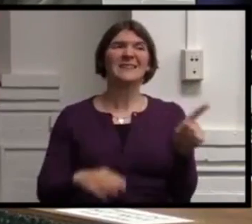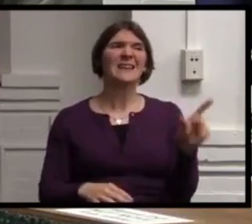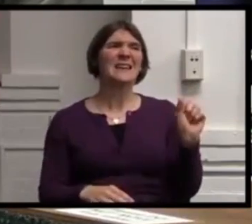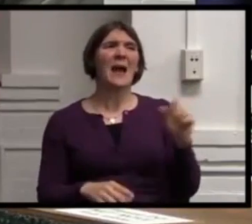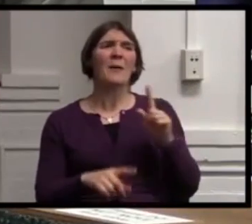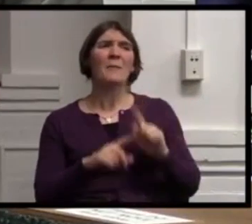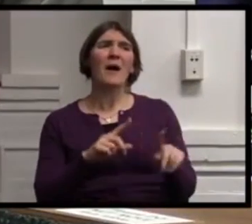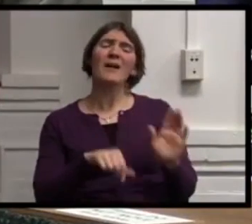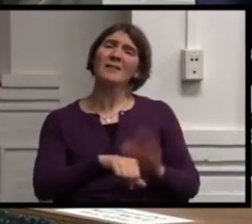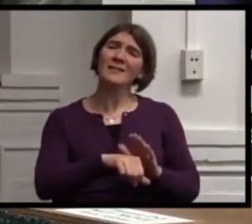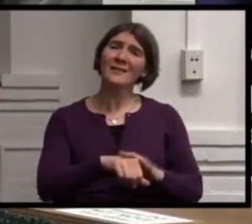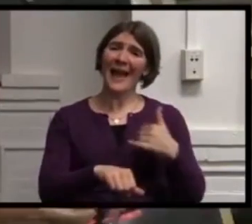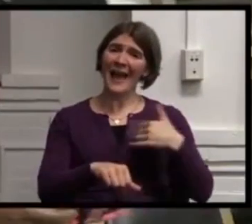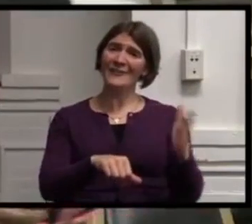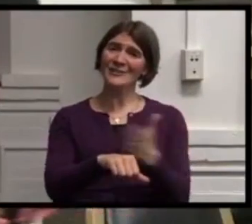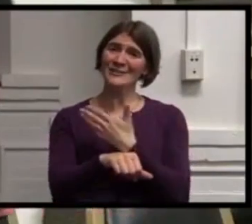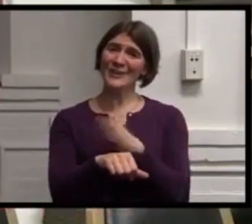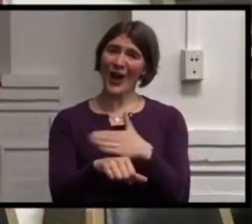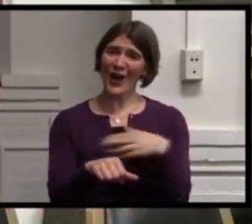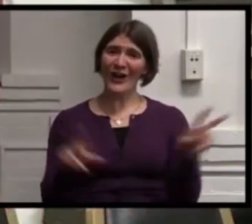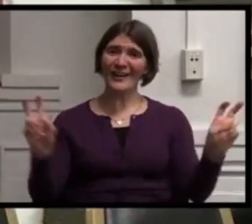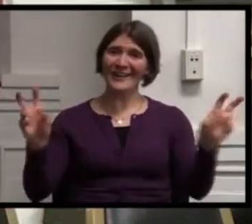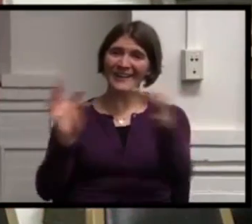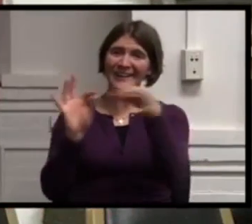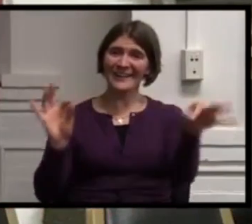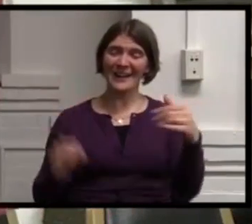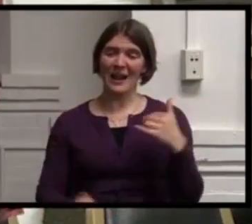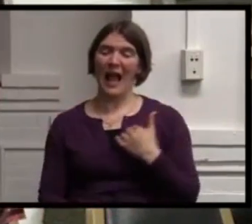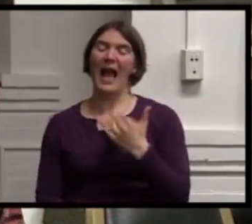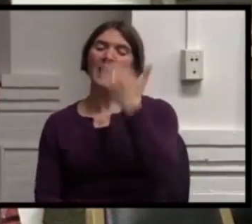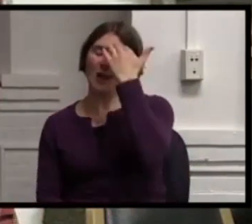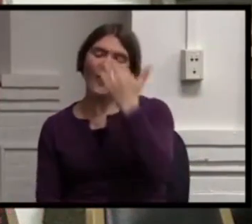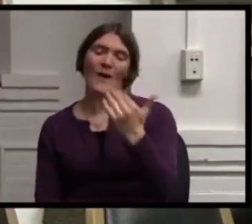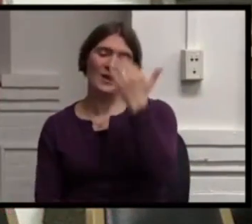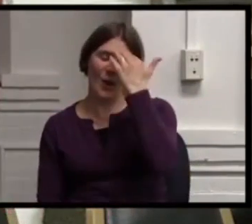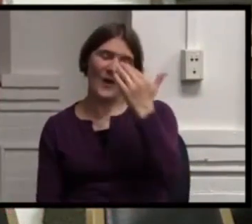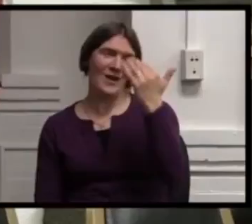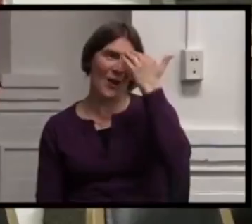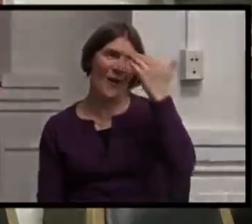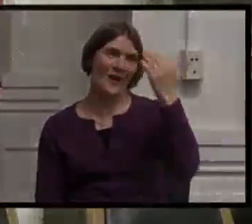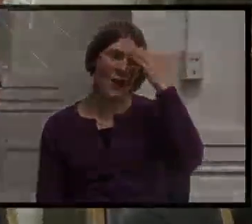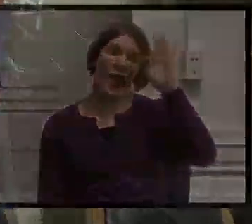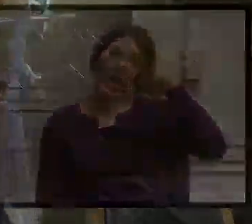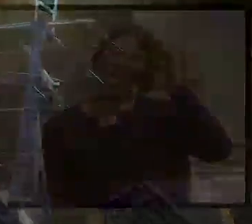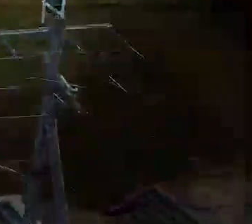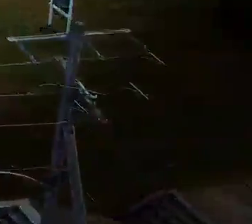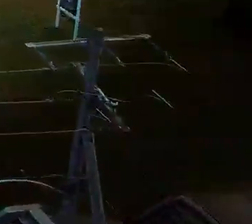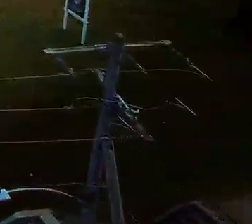Yeah. There's a song out that goes, I know.